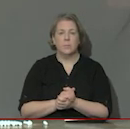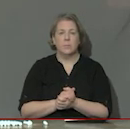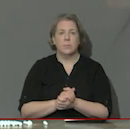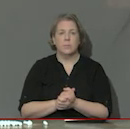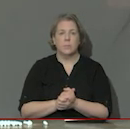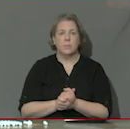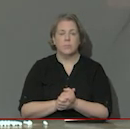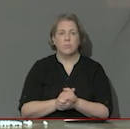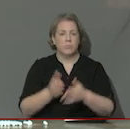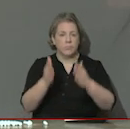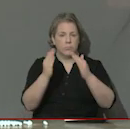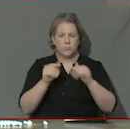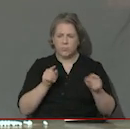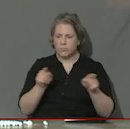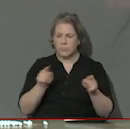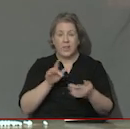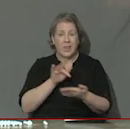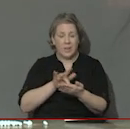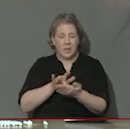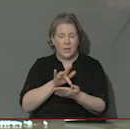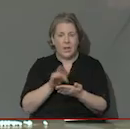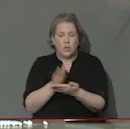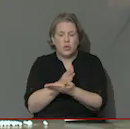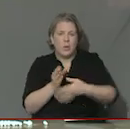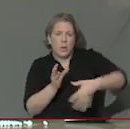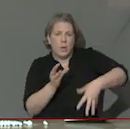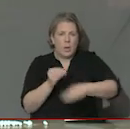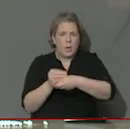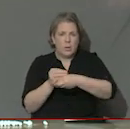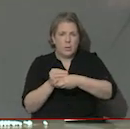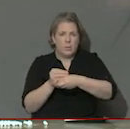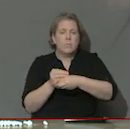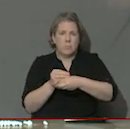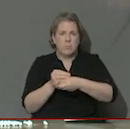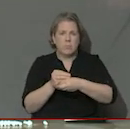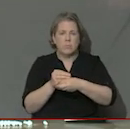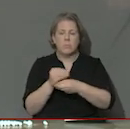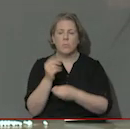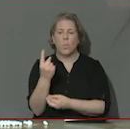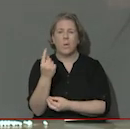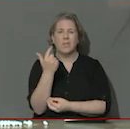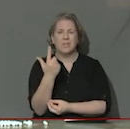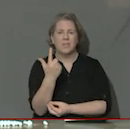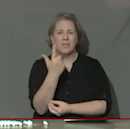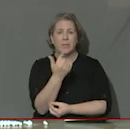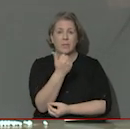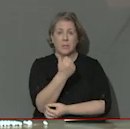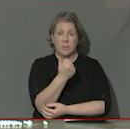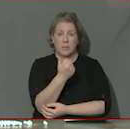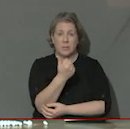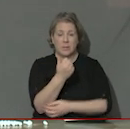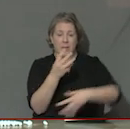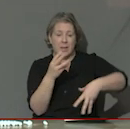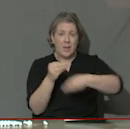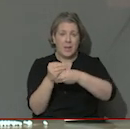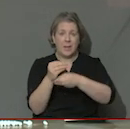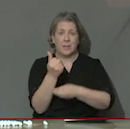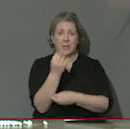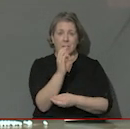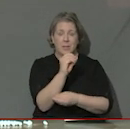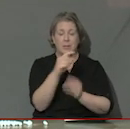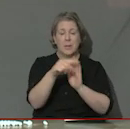So now we can calculate the additional shares. So we will say 1776 plus 360